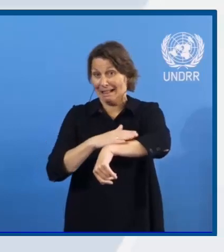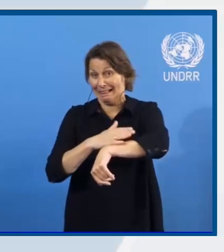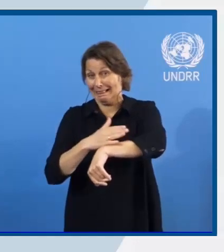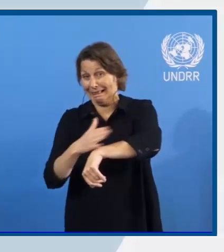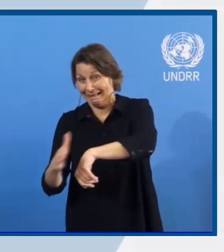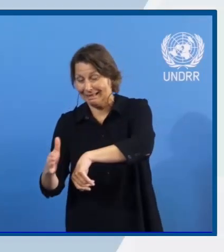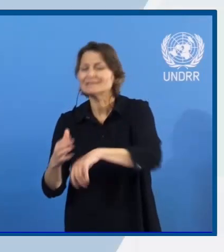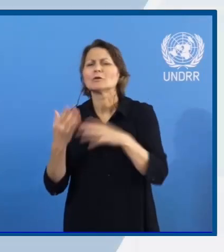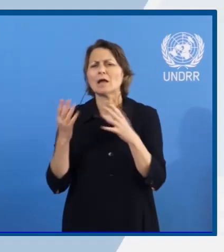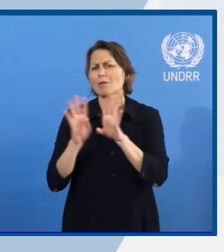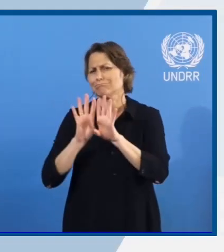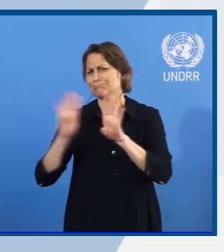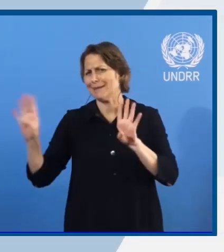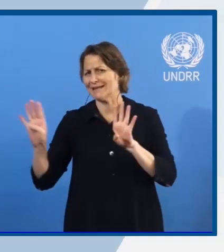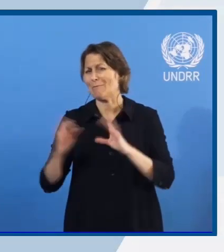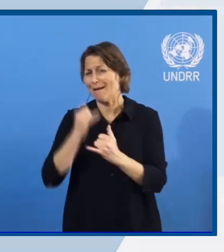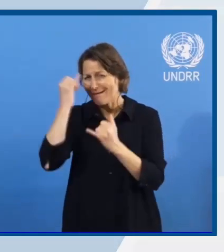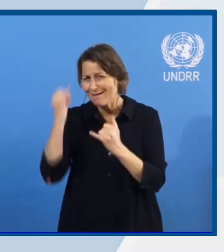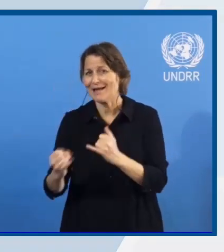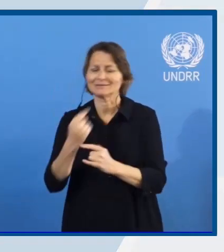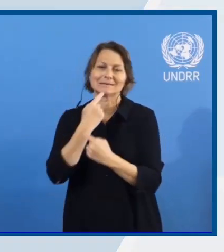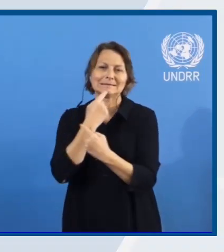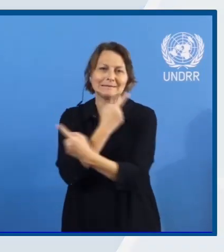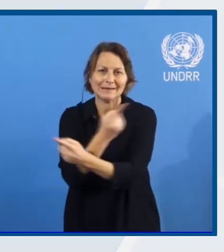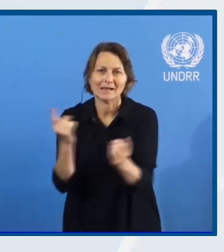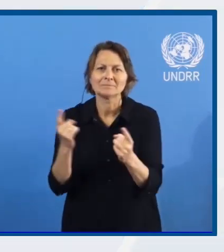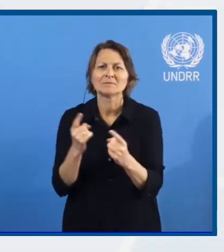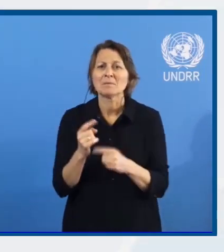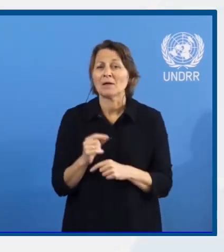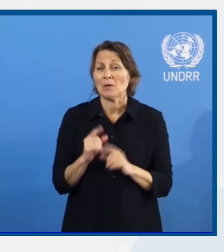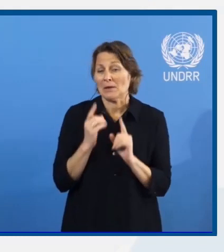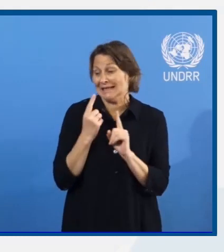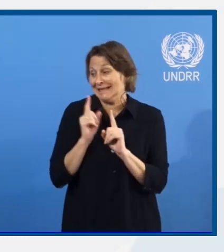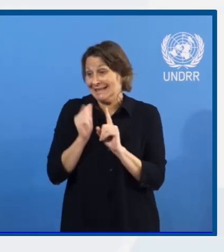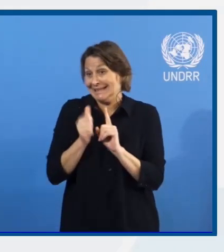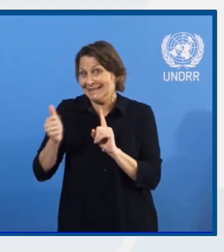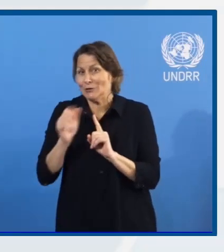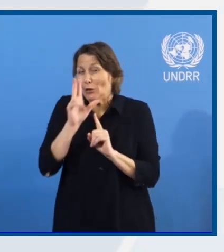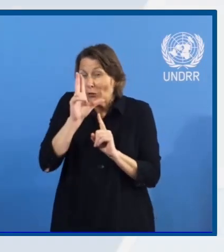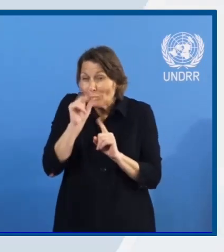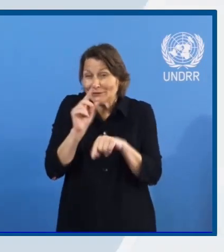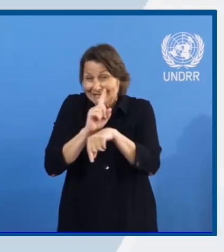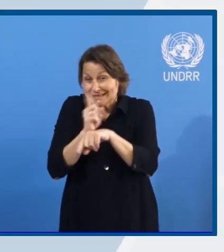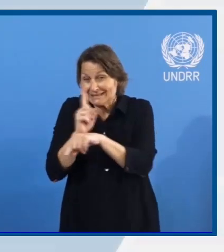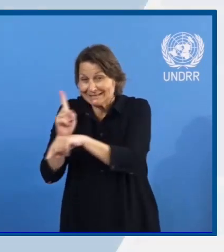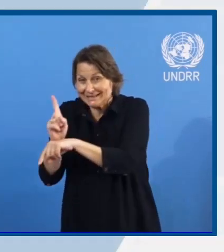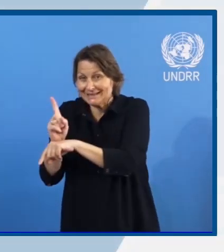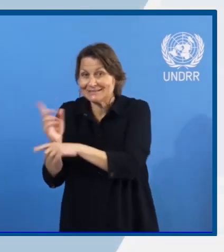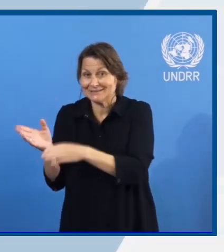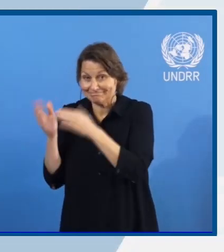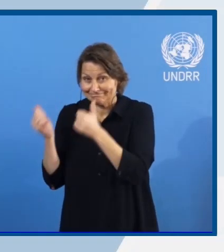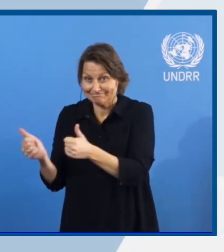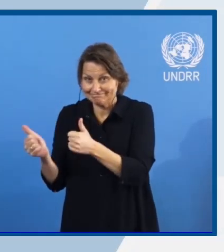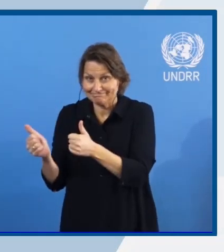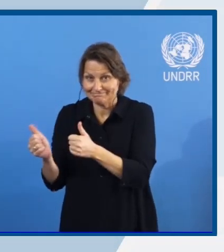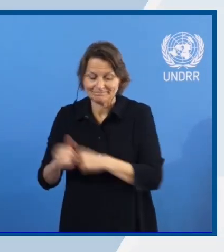our panelists for a last remark, and I will give you about 30 seconds each. Let's go